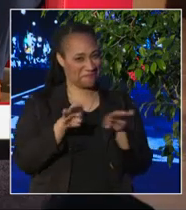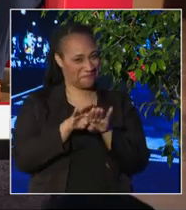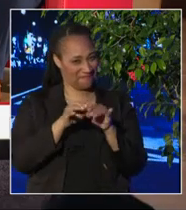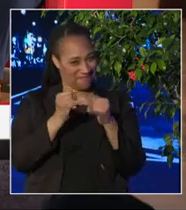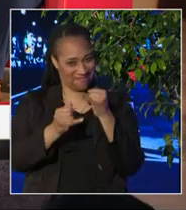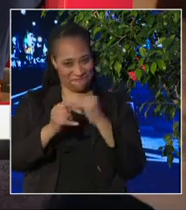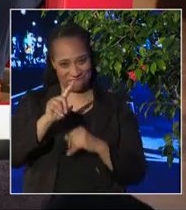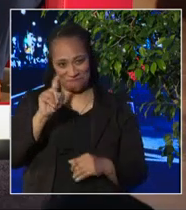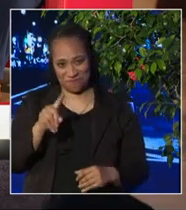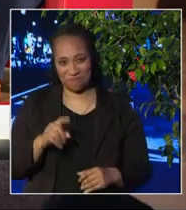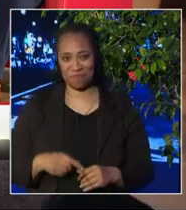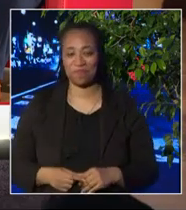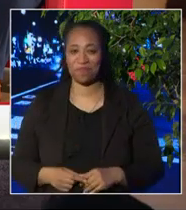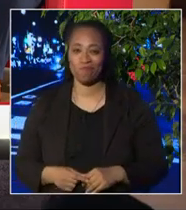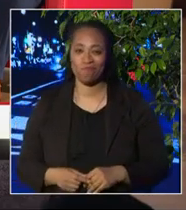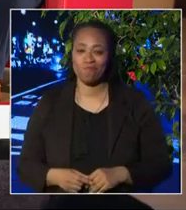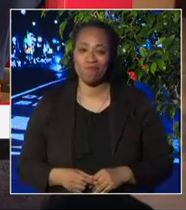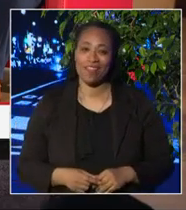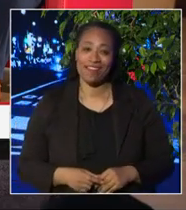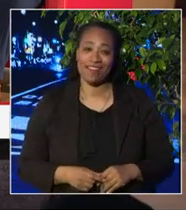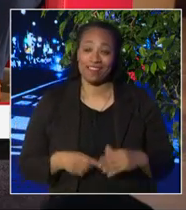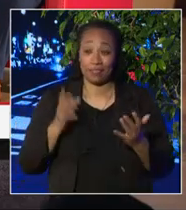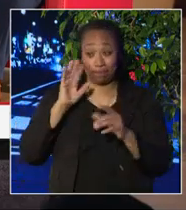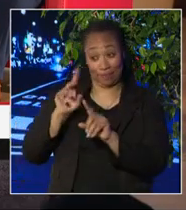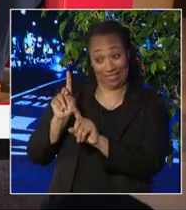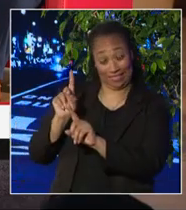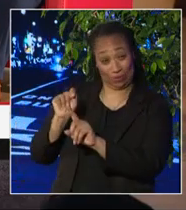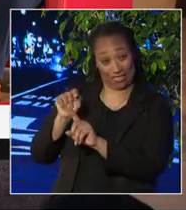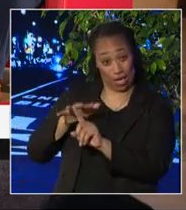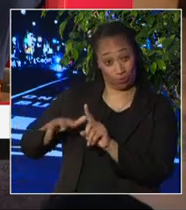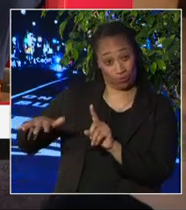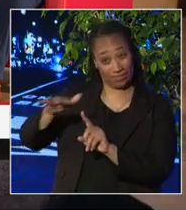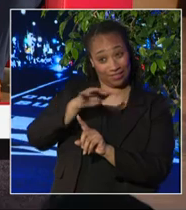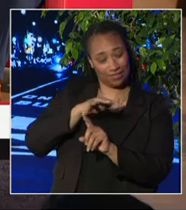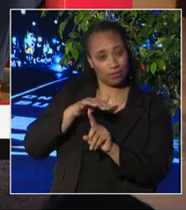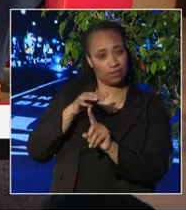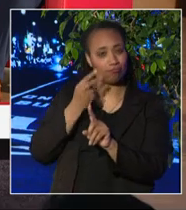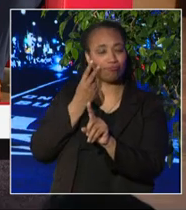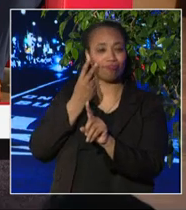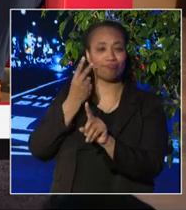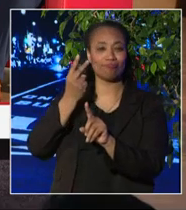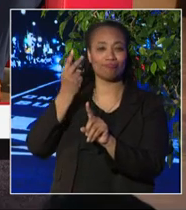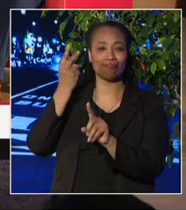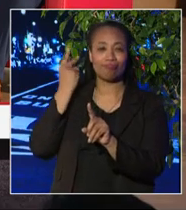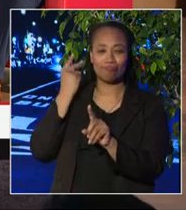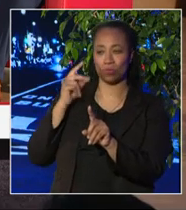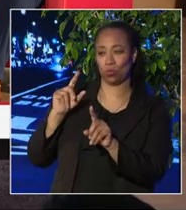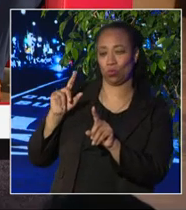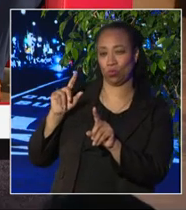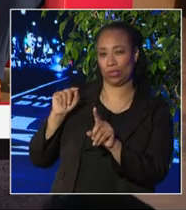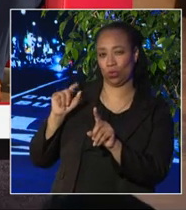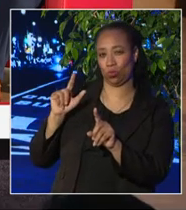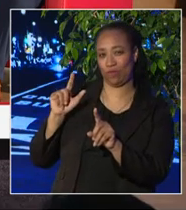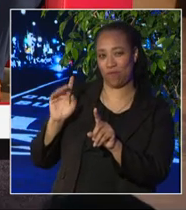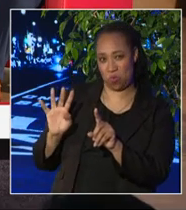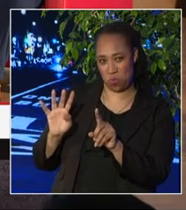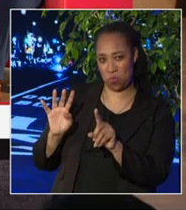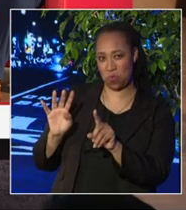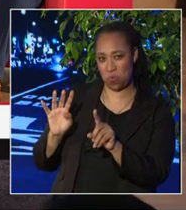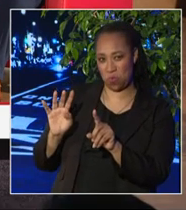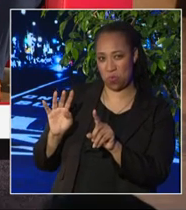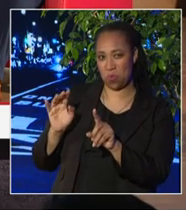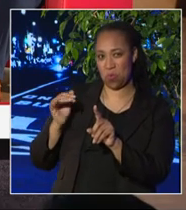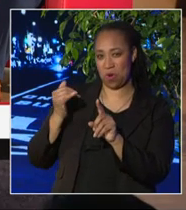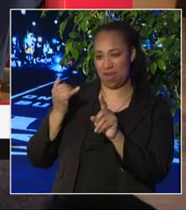sort of looks back on 2024 and all that happened, and then kind of takes a hopeful look at 2025 and assessing the current environment. If you